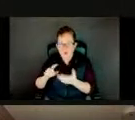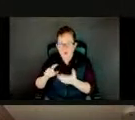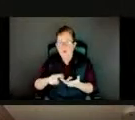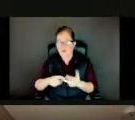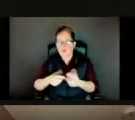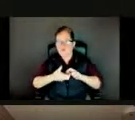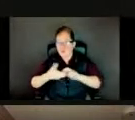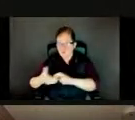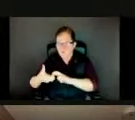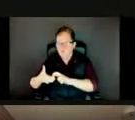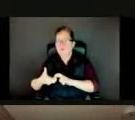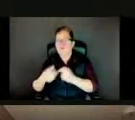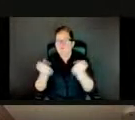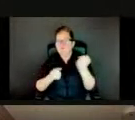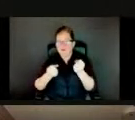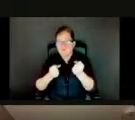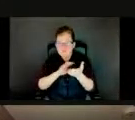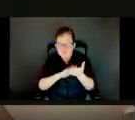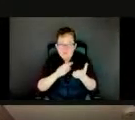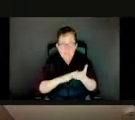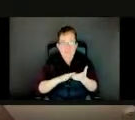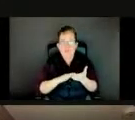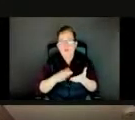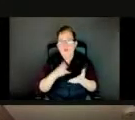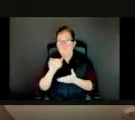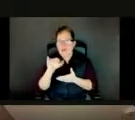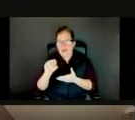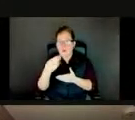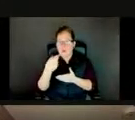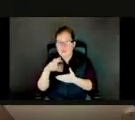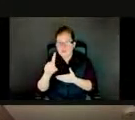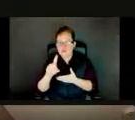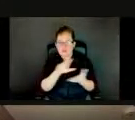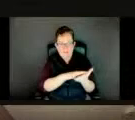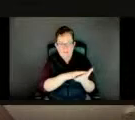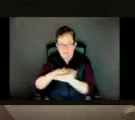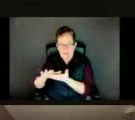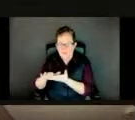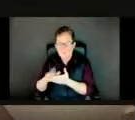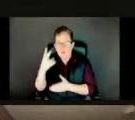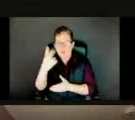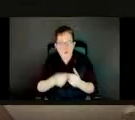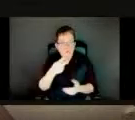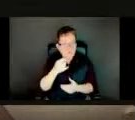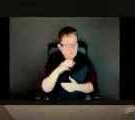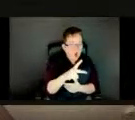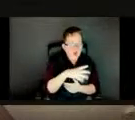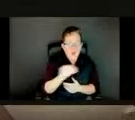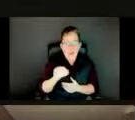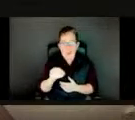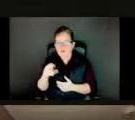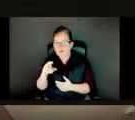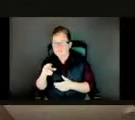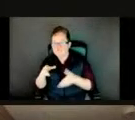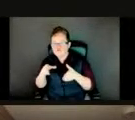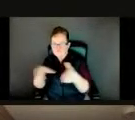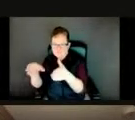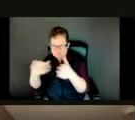vehicle repair, cleaning supplies, biohazard and environmental cleanup. So this has been both in the parks and in the right of way.